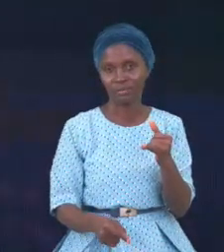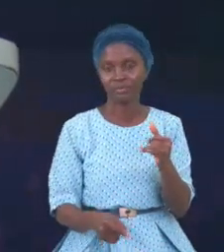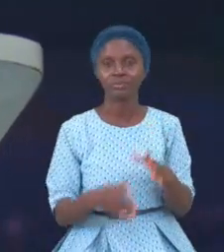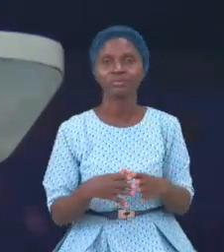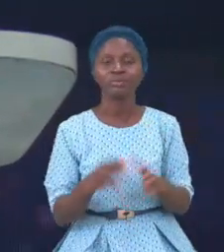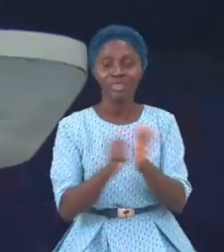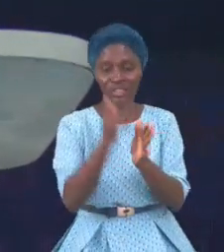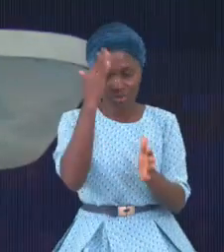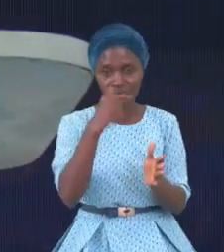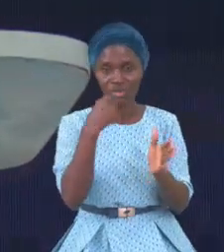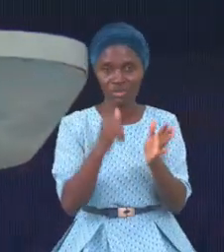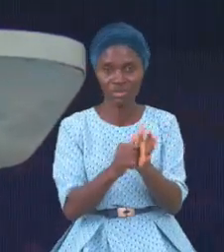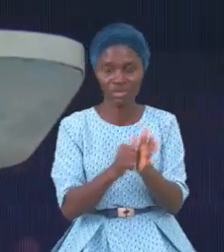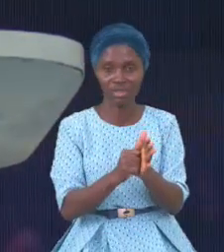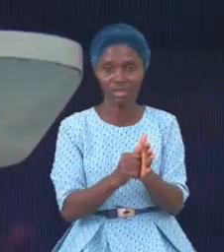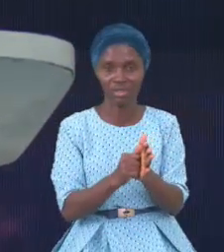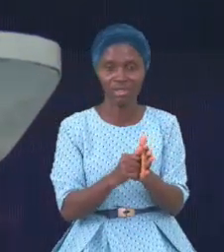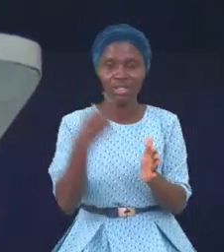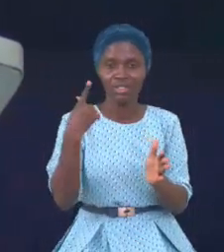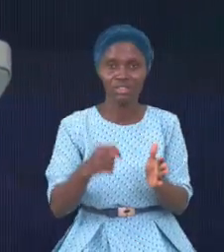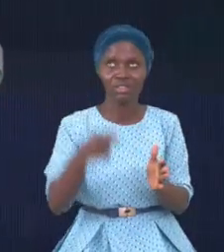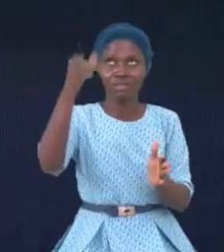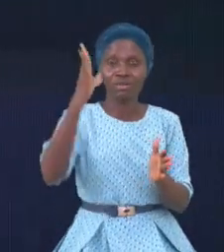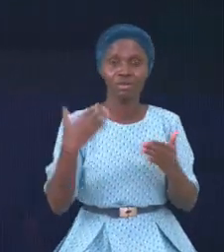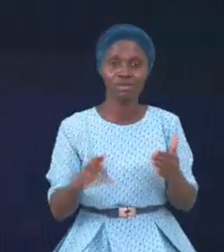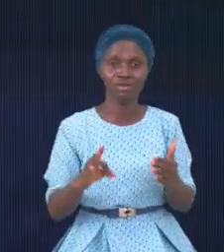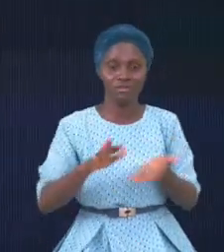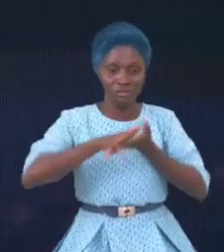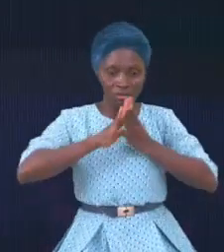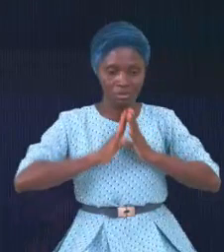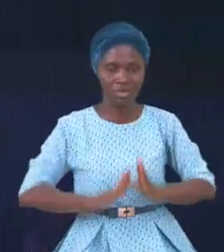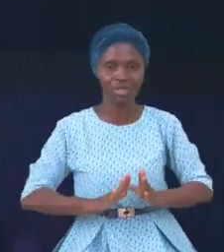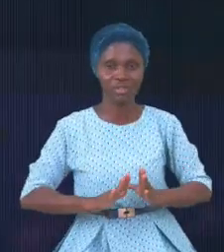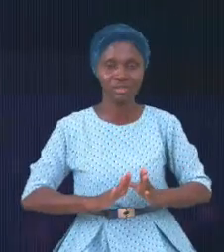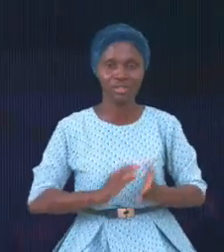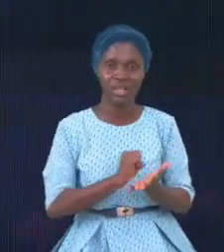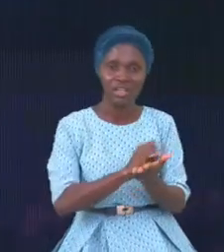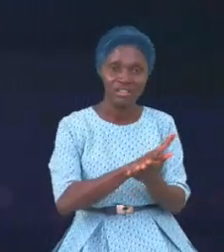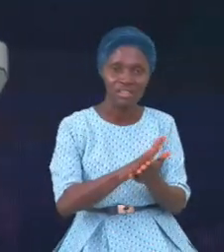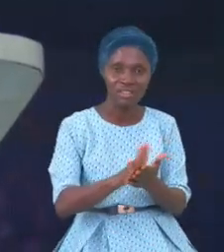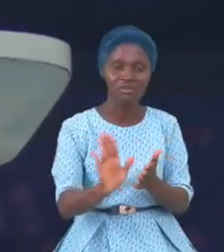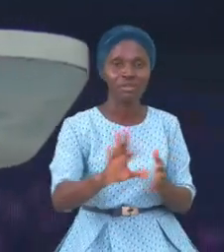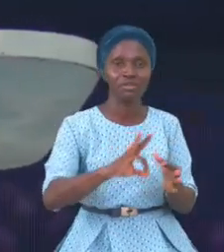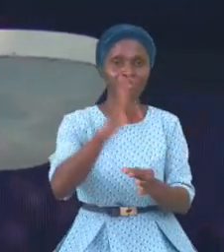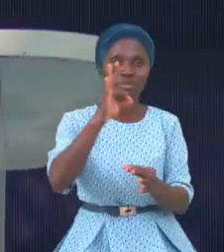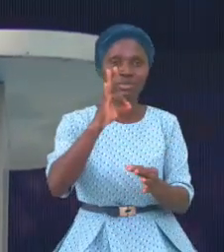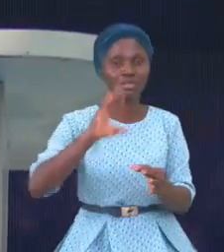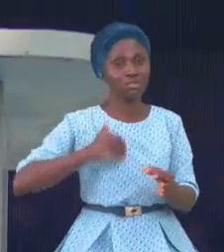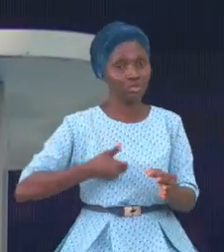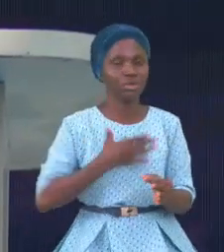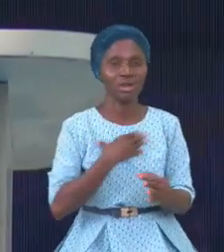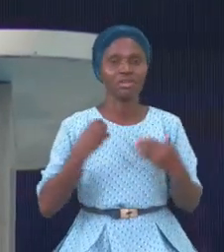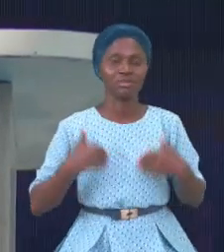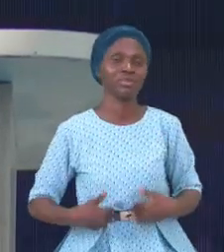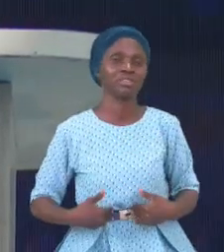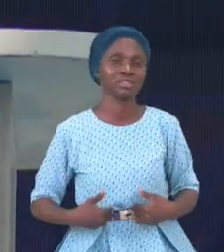"The God of peace sanctify you, spirit, soul, and body,